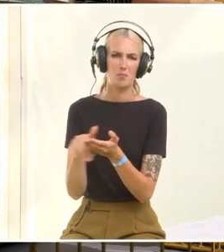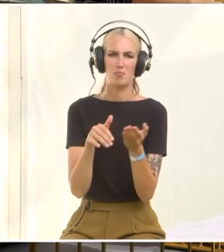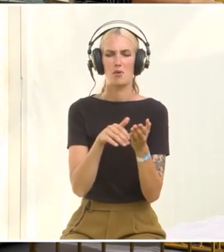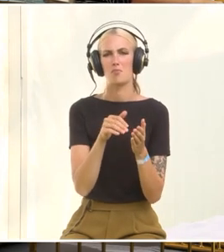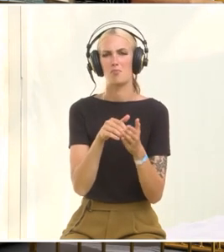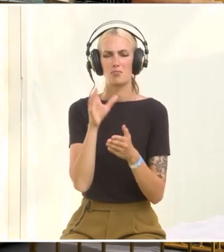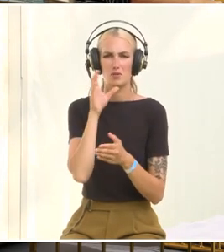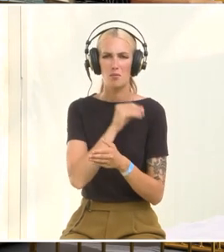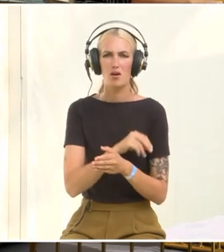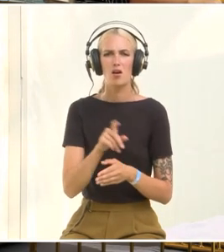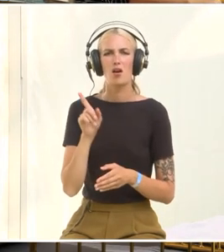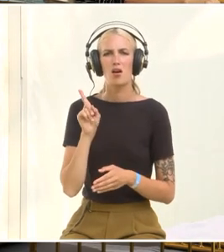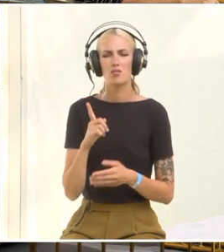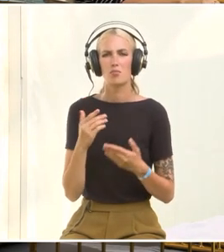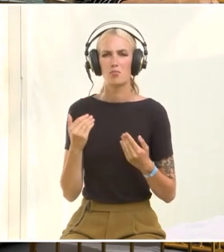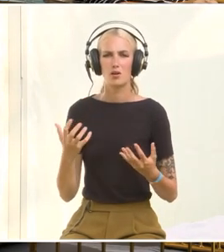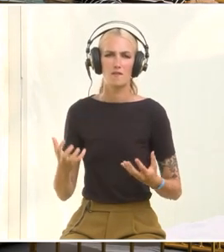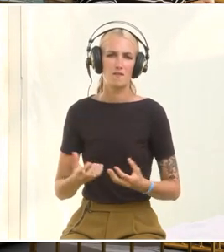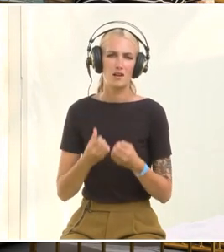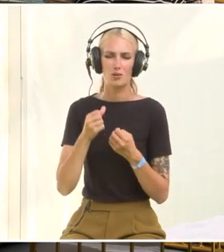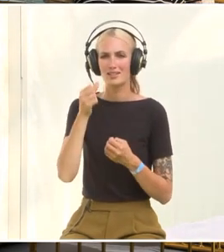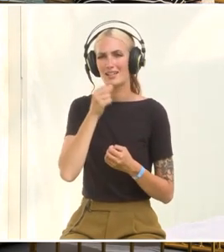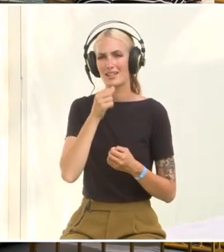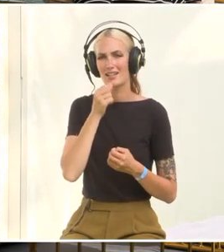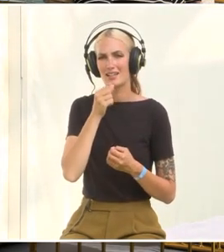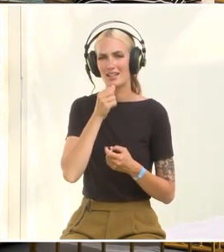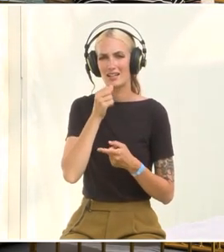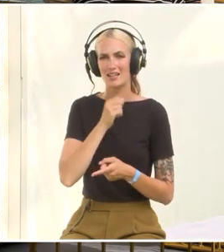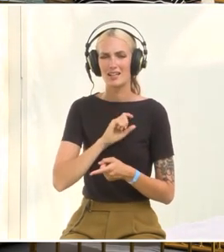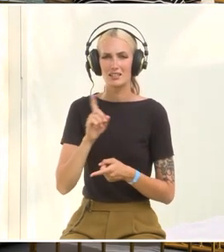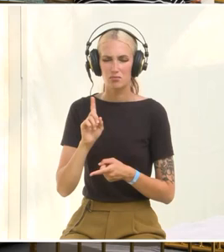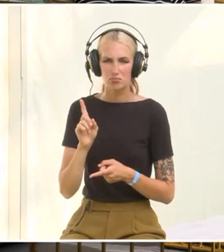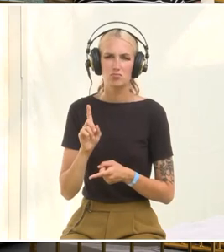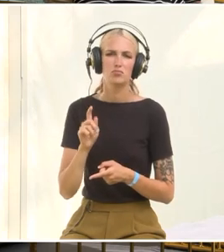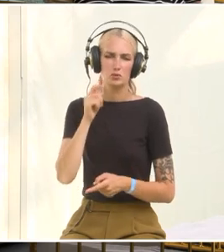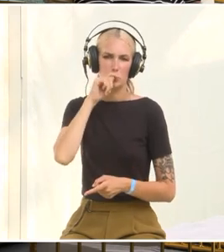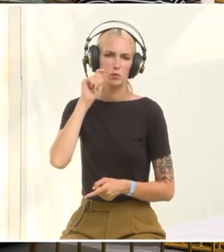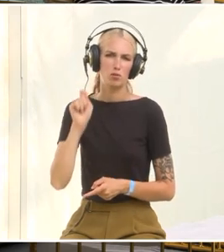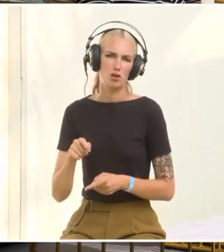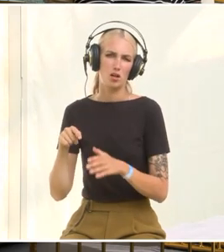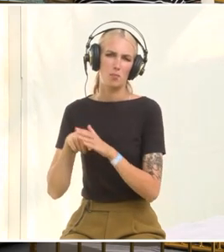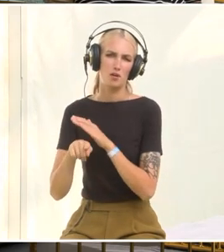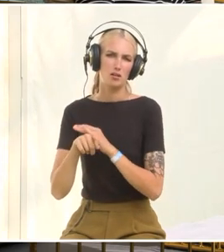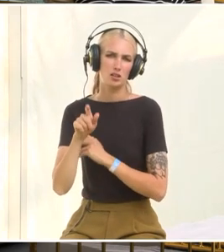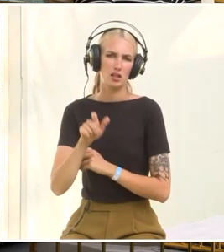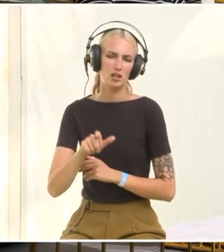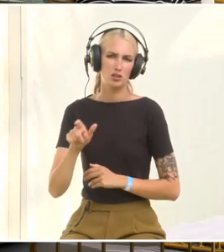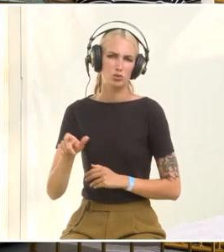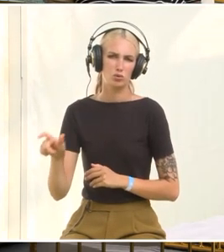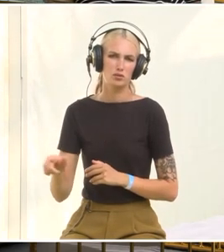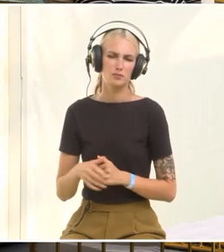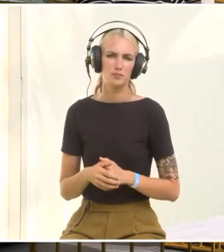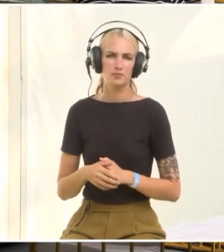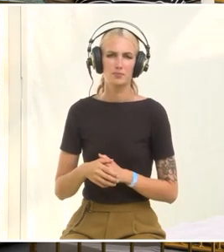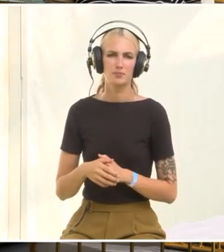is maybe more challenging at the moment for Estonia, and that's certainly related to the Ukrainian refugees. And let us